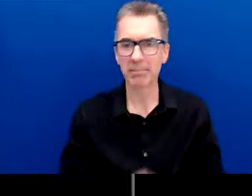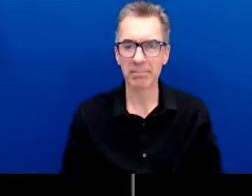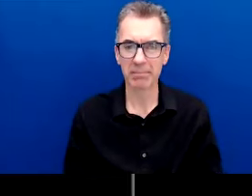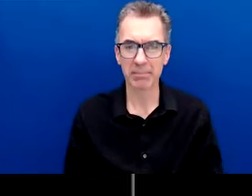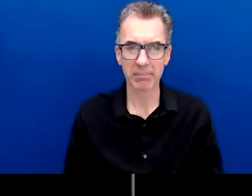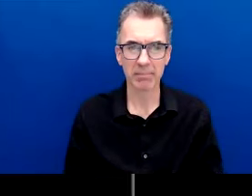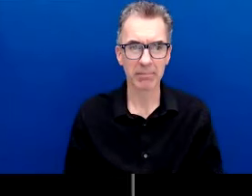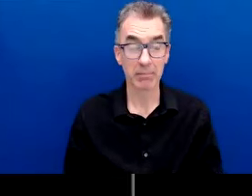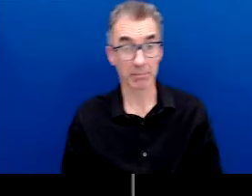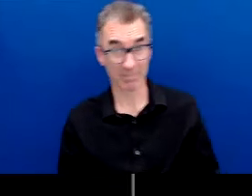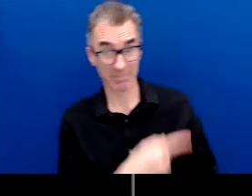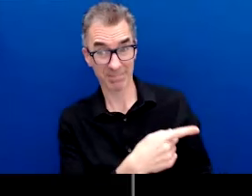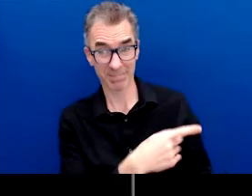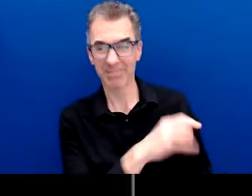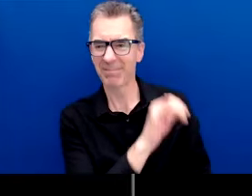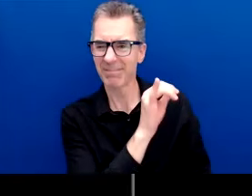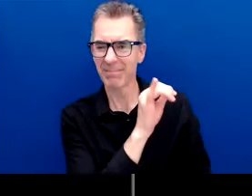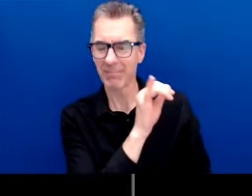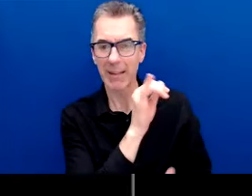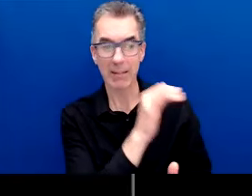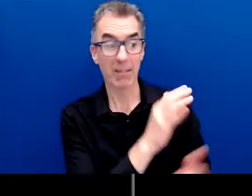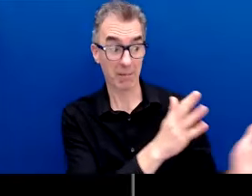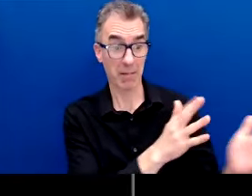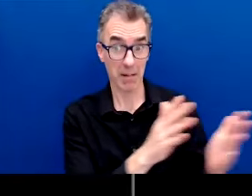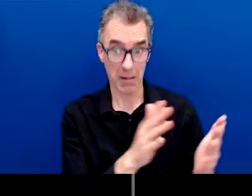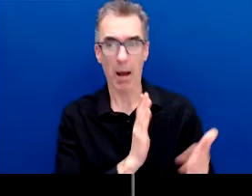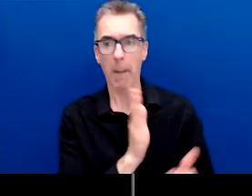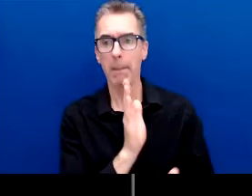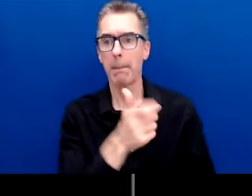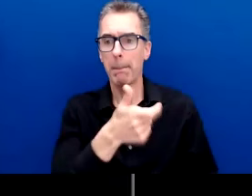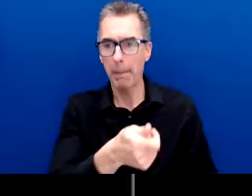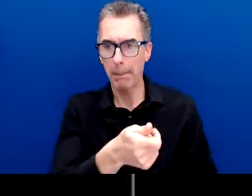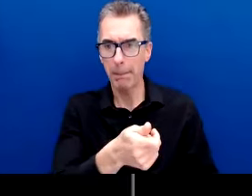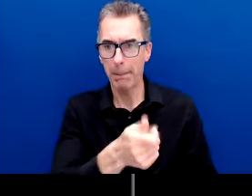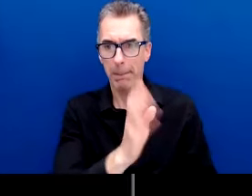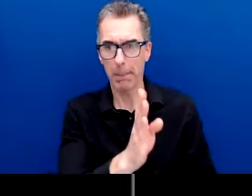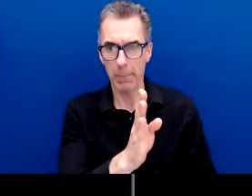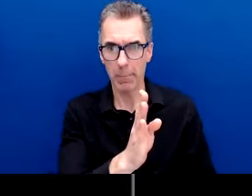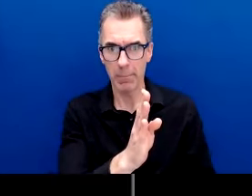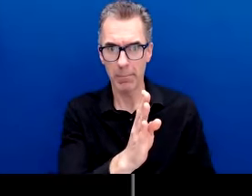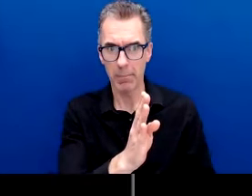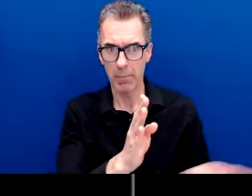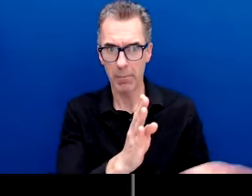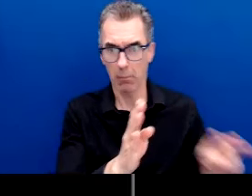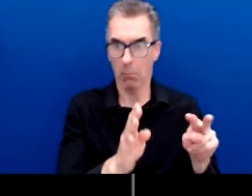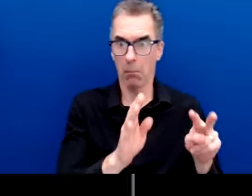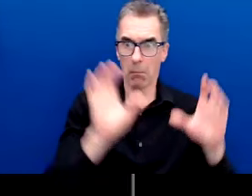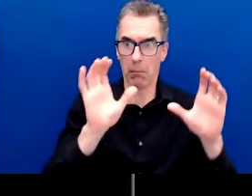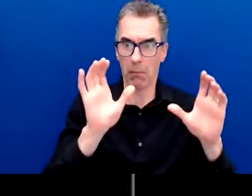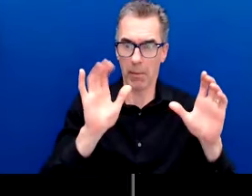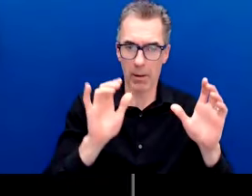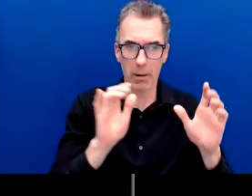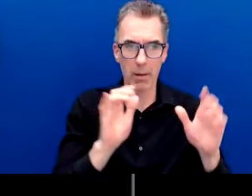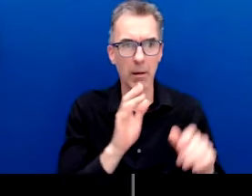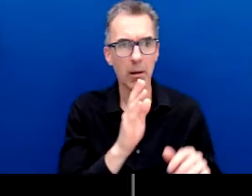So here is my first interaction. So students had to pay attention a little bit. So name the single